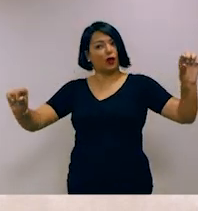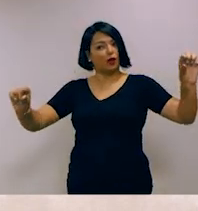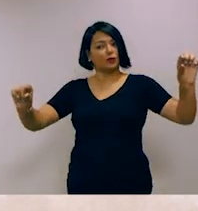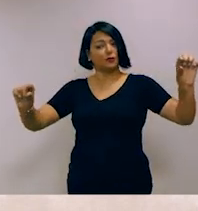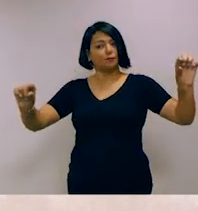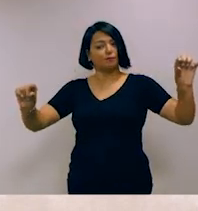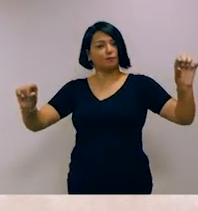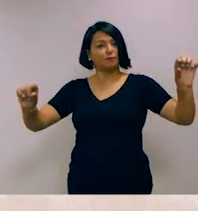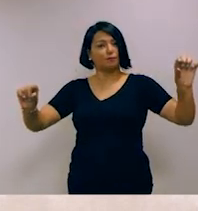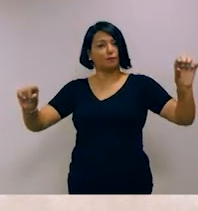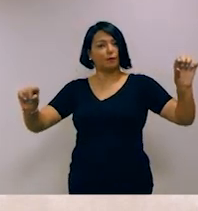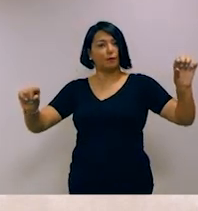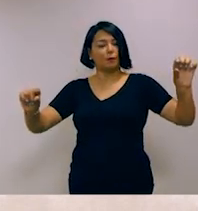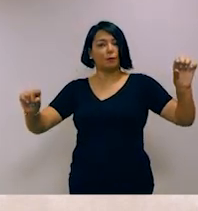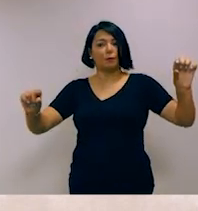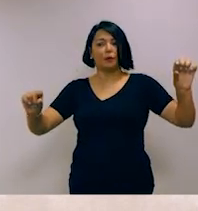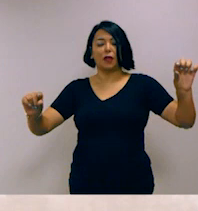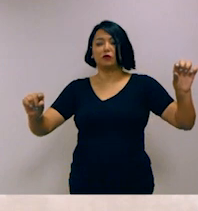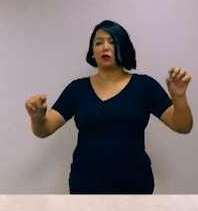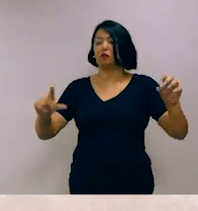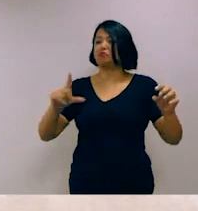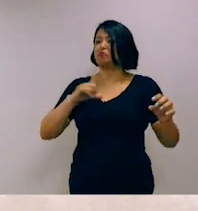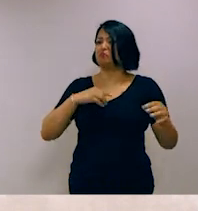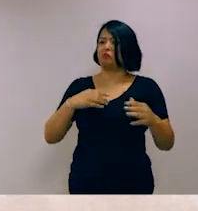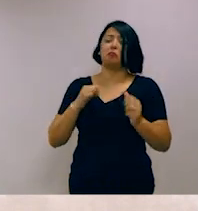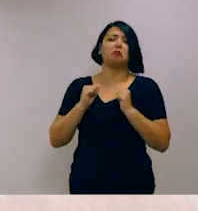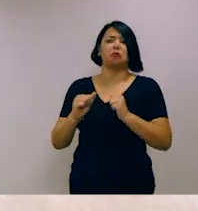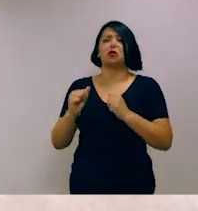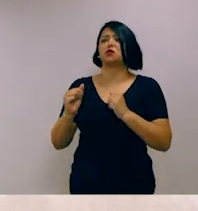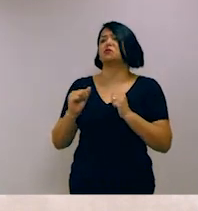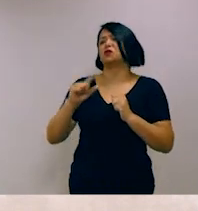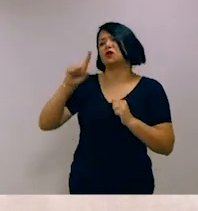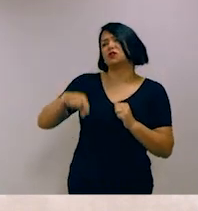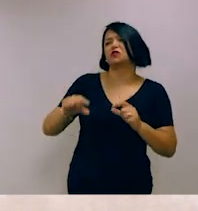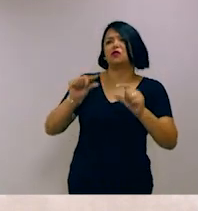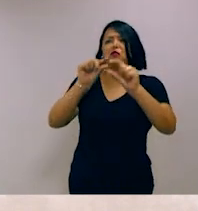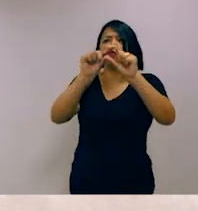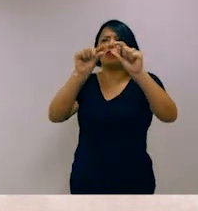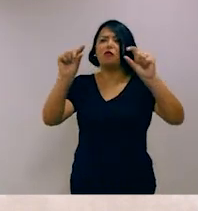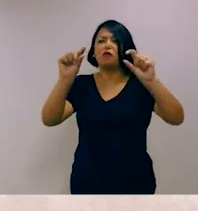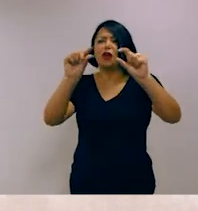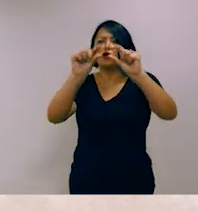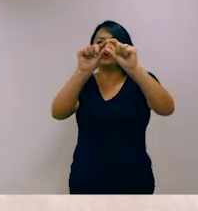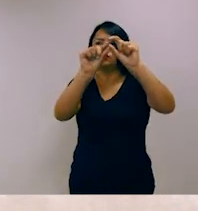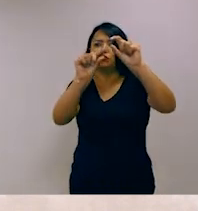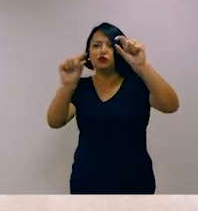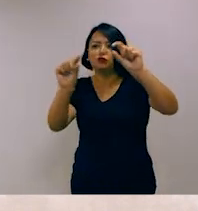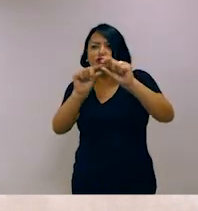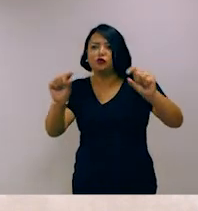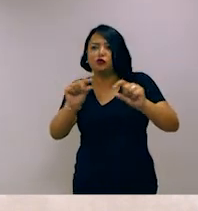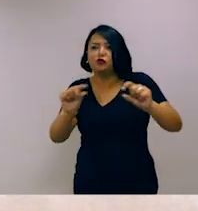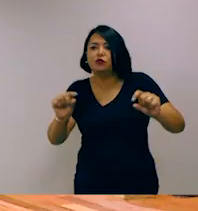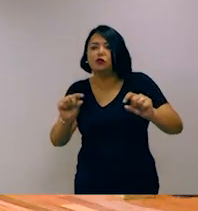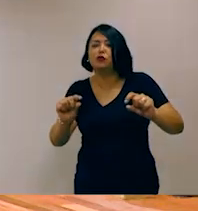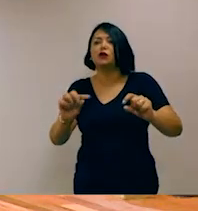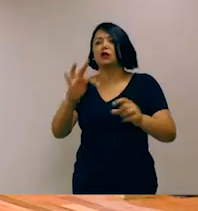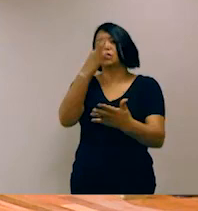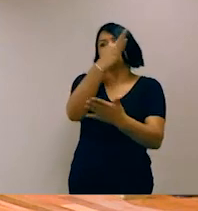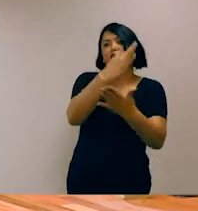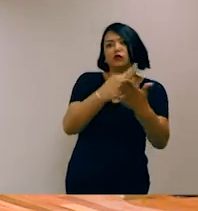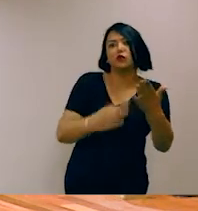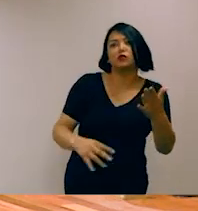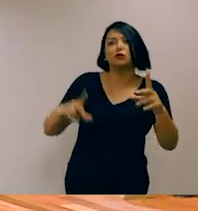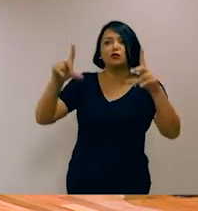bear in mind that this methodology can, so it can be a sentence, it can be a paragraph, it can be an